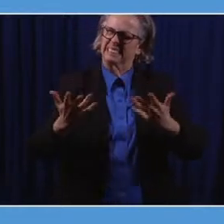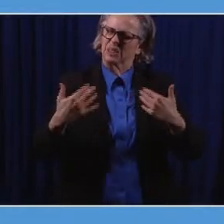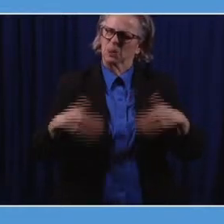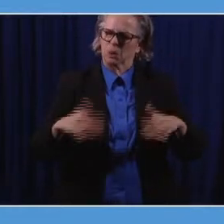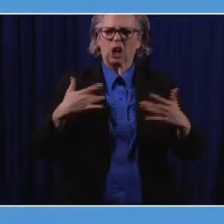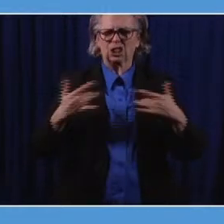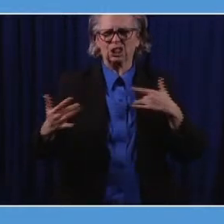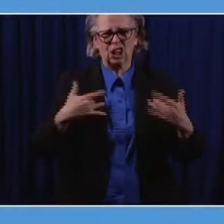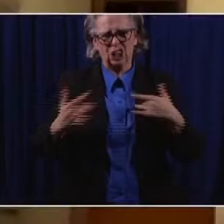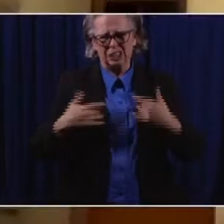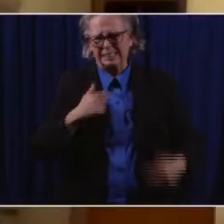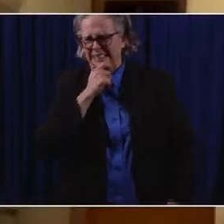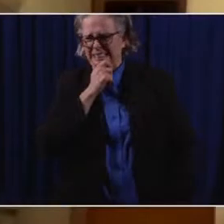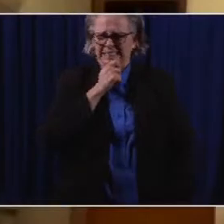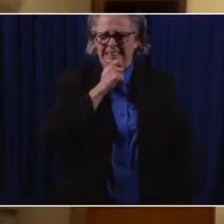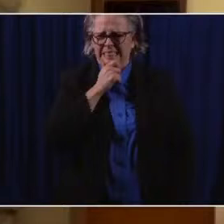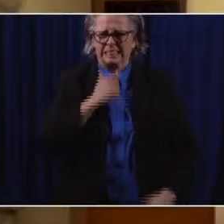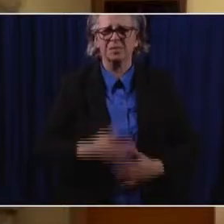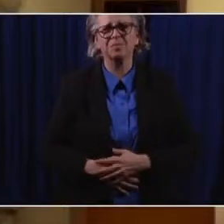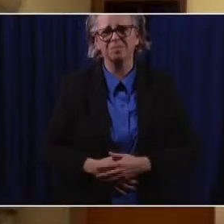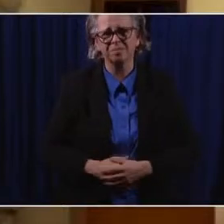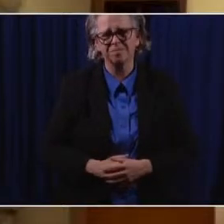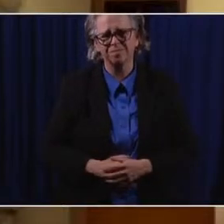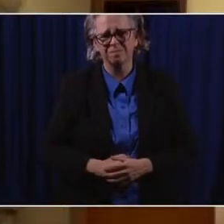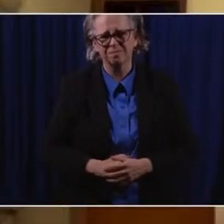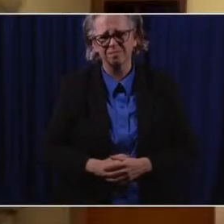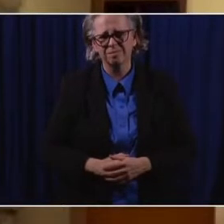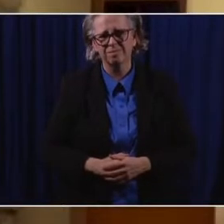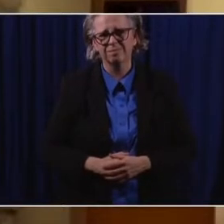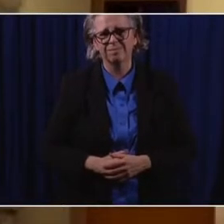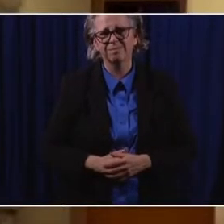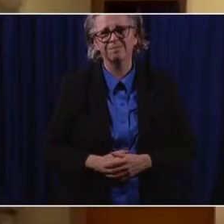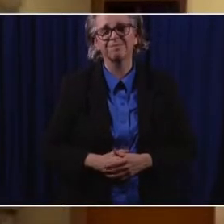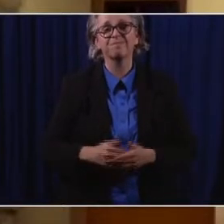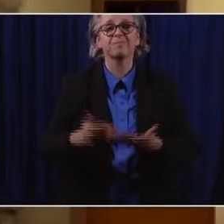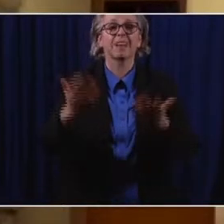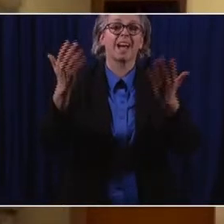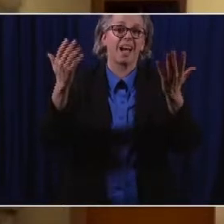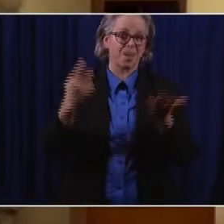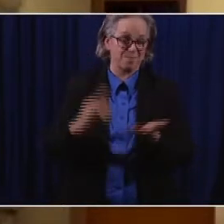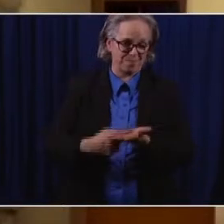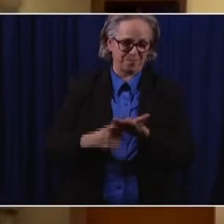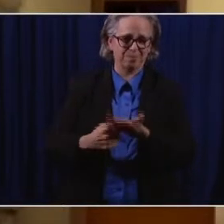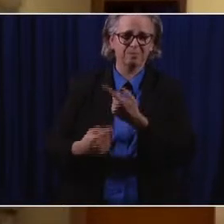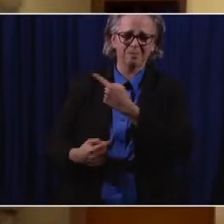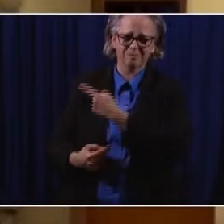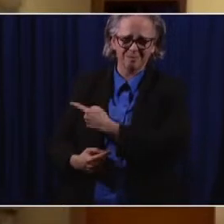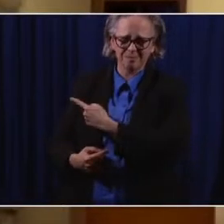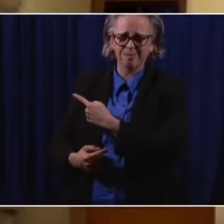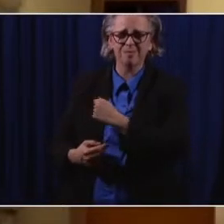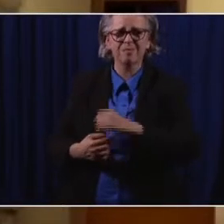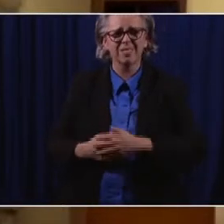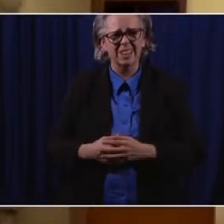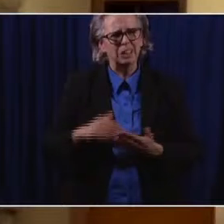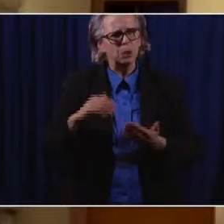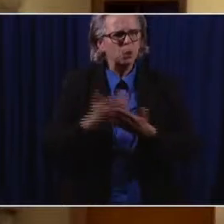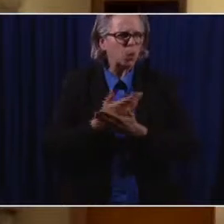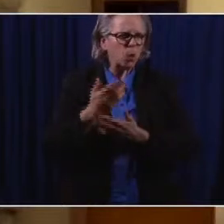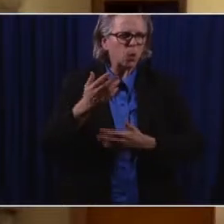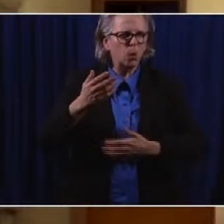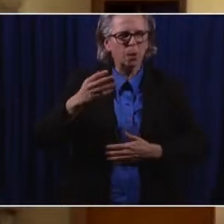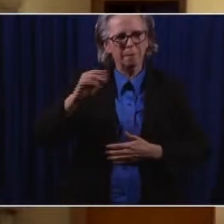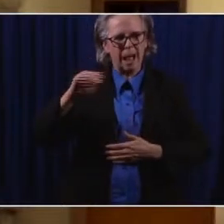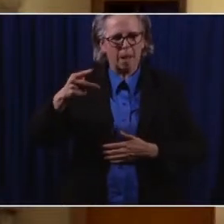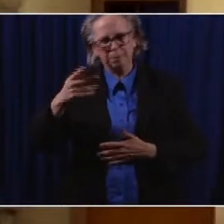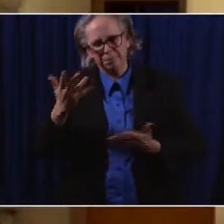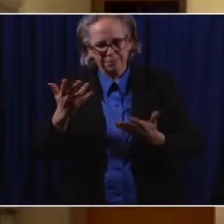about that. Let's go to the next slide, Eric, which is really a kind of a new slide. It's based on